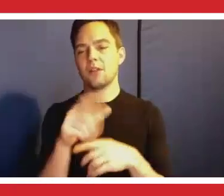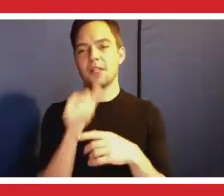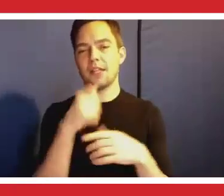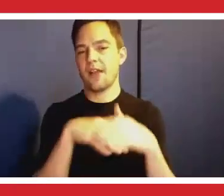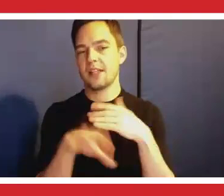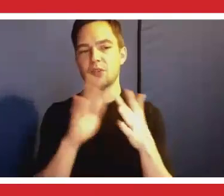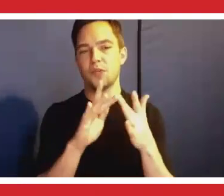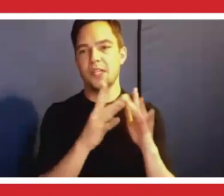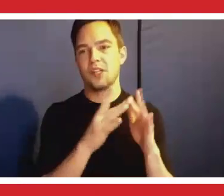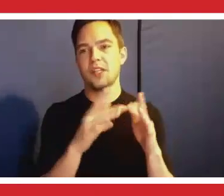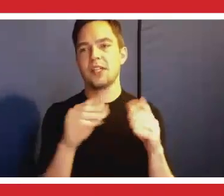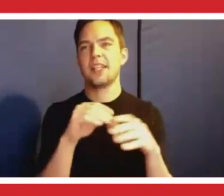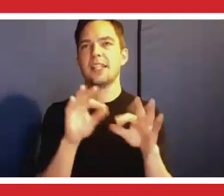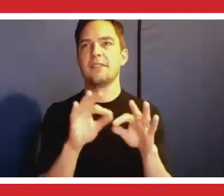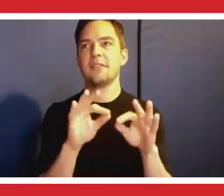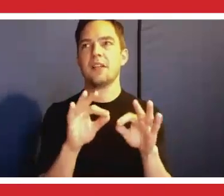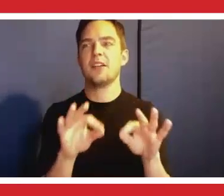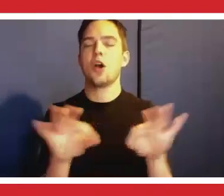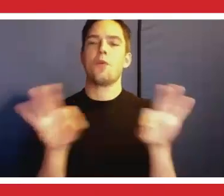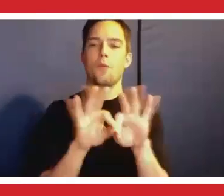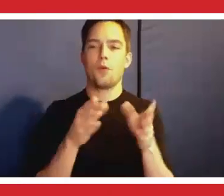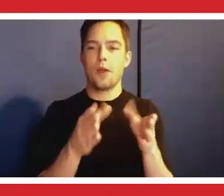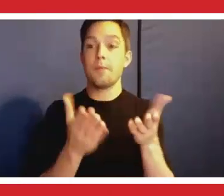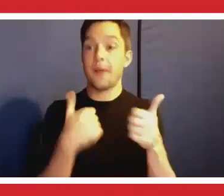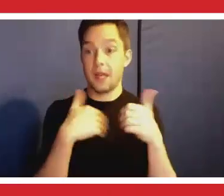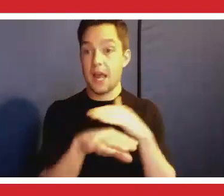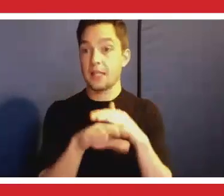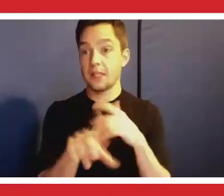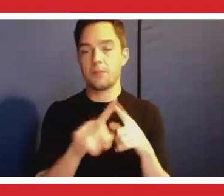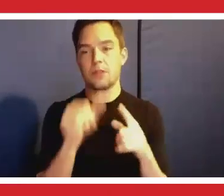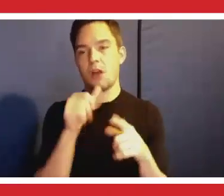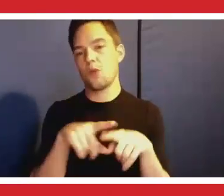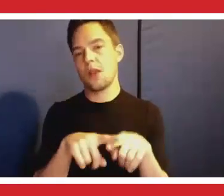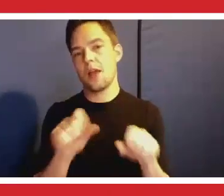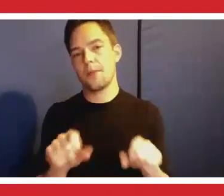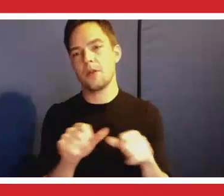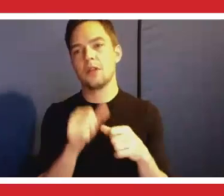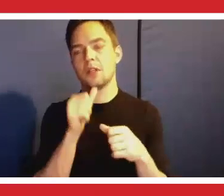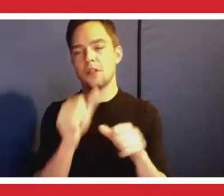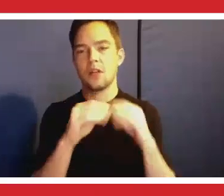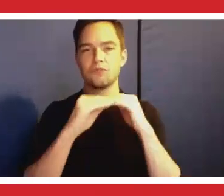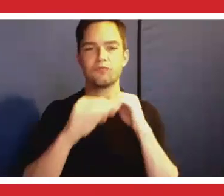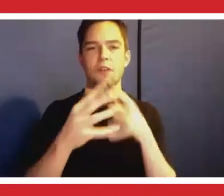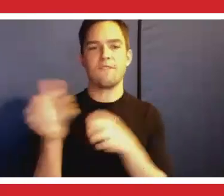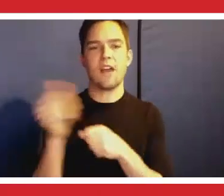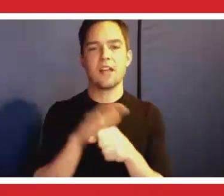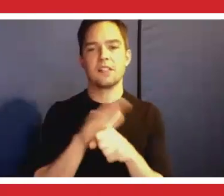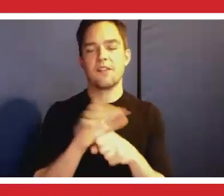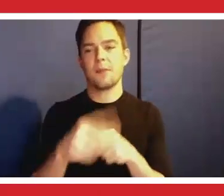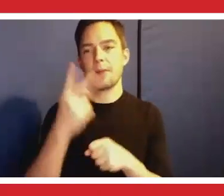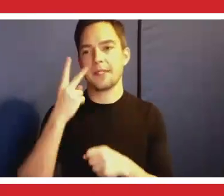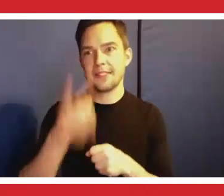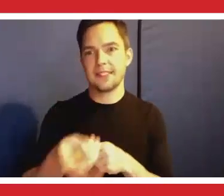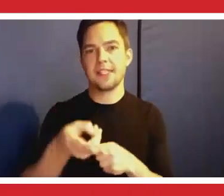a meaningful way. So they may have access, but it was not reliable. It was not fast enough to actually see high